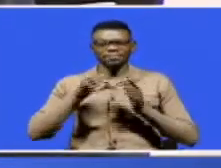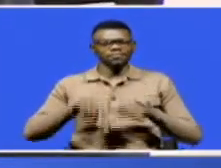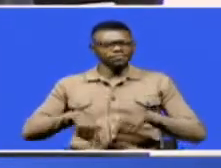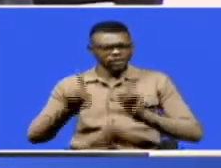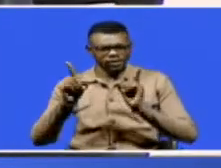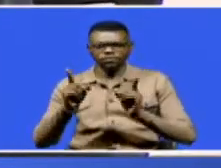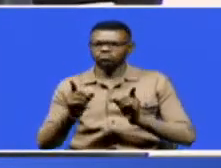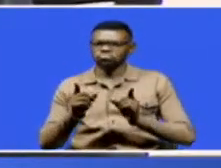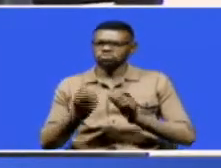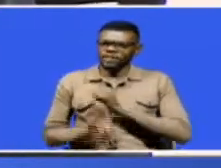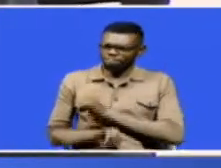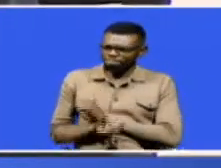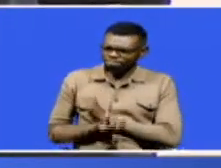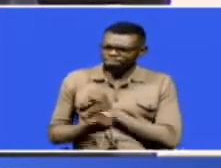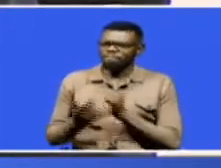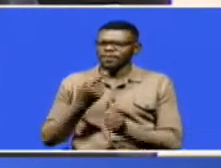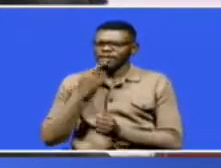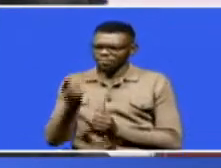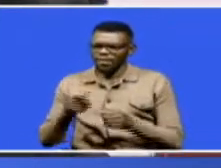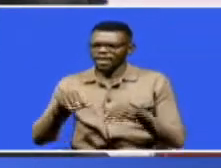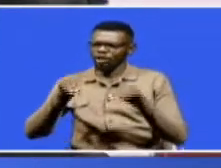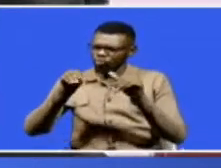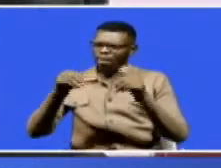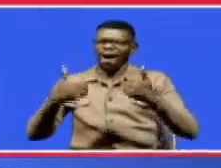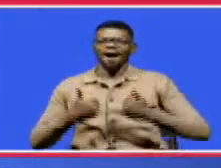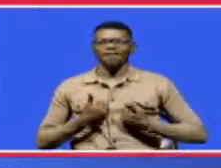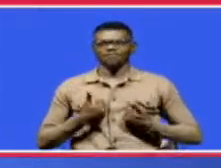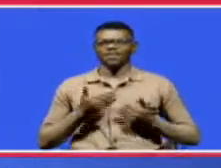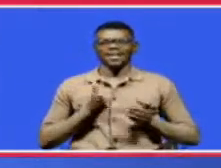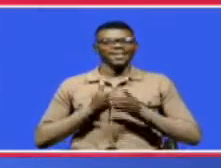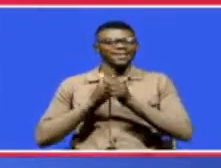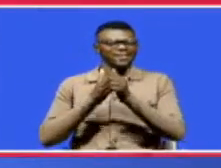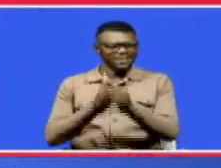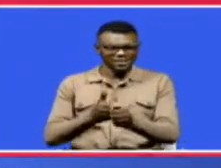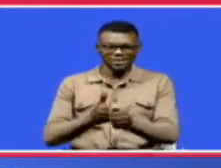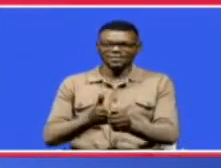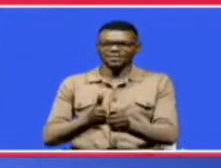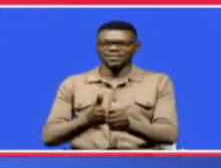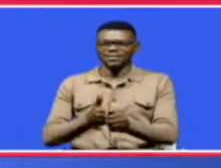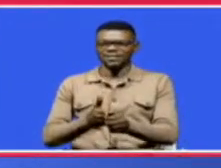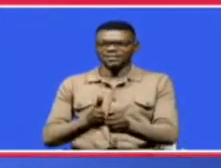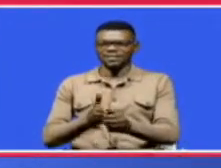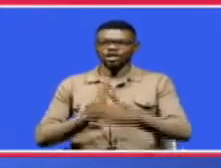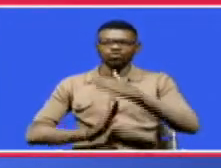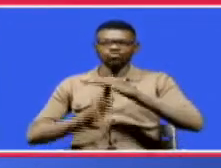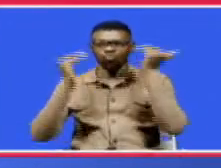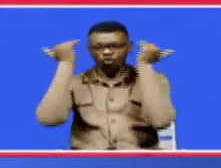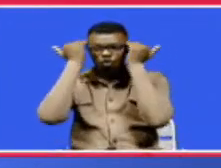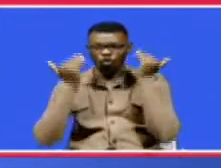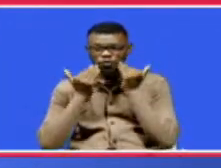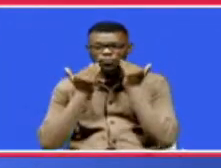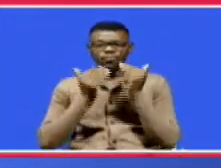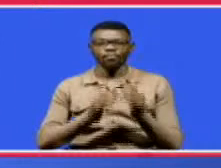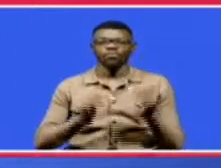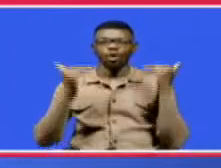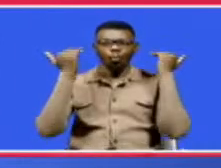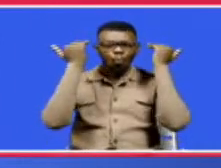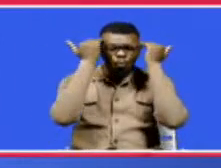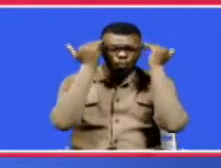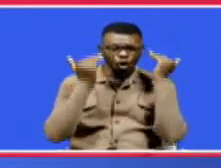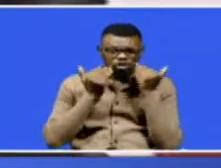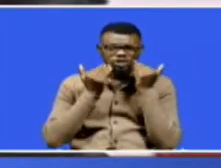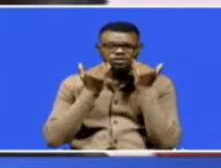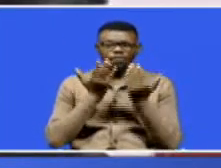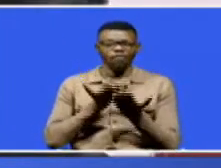uwezo tosha kuongoza idara ya mahakama. The Court of Appeal, under my leadership,